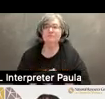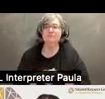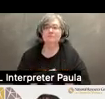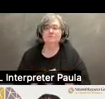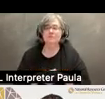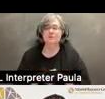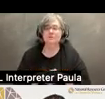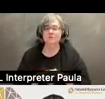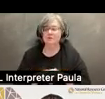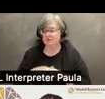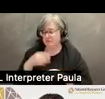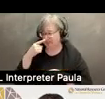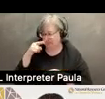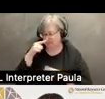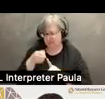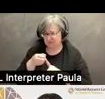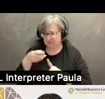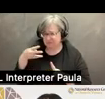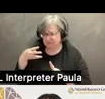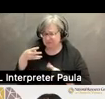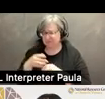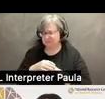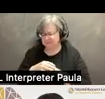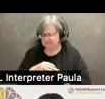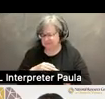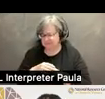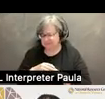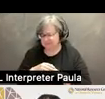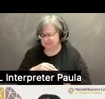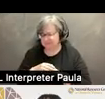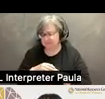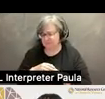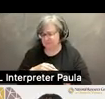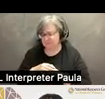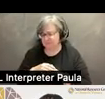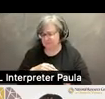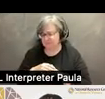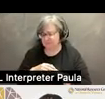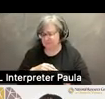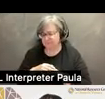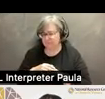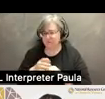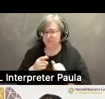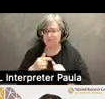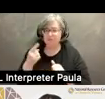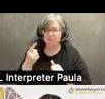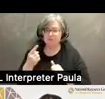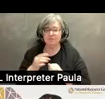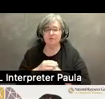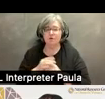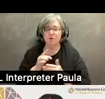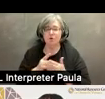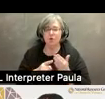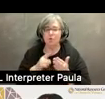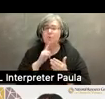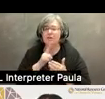you, Andrea, explain briefly a few things, but the first one starting with what is